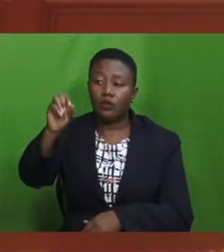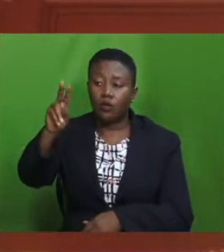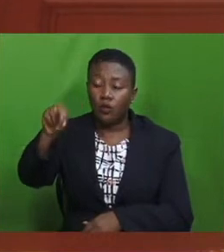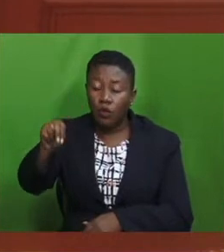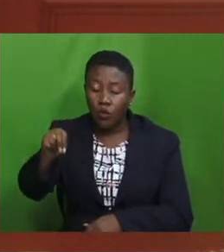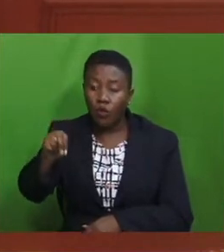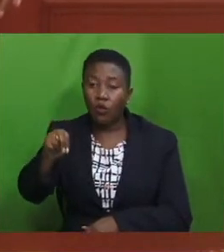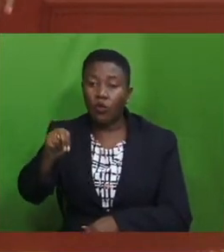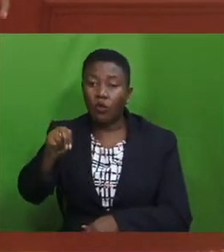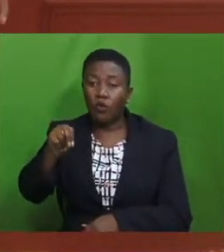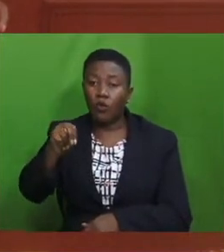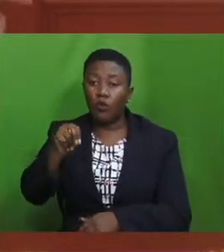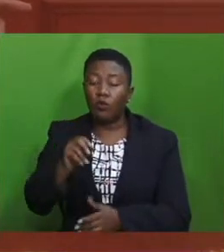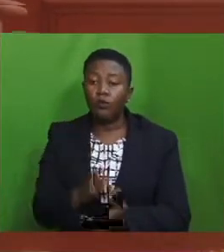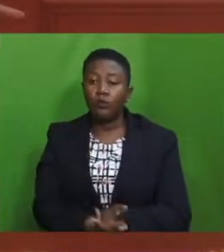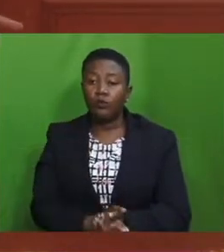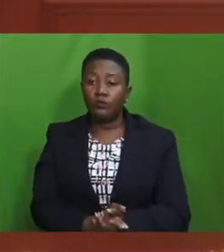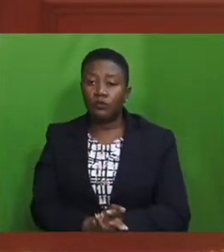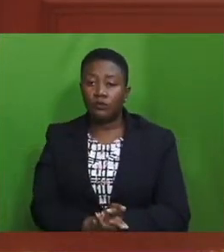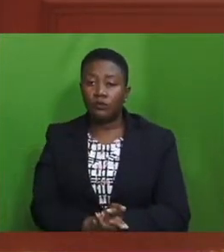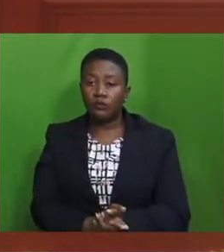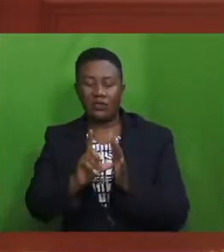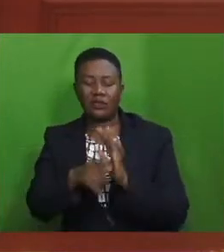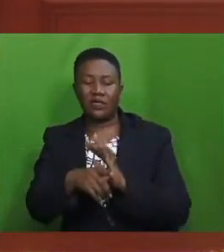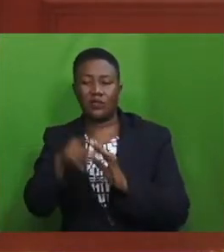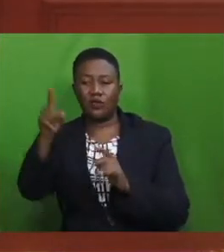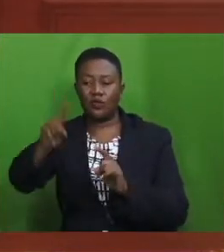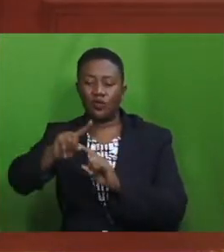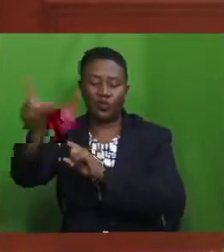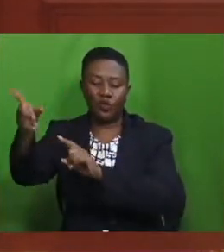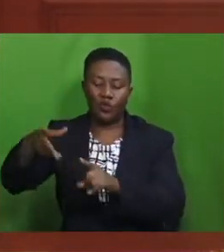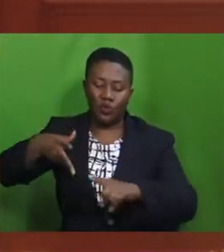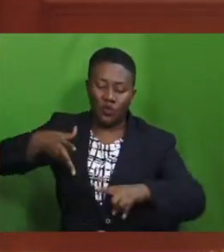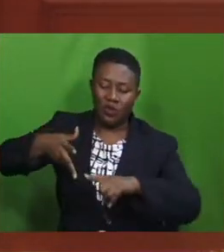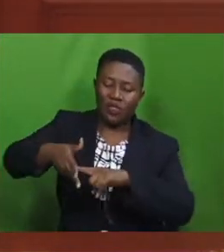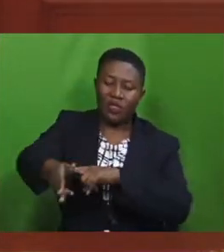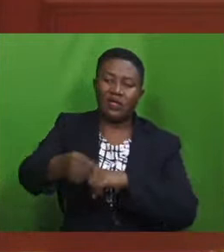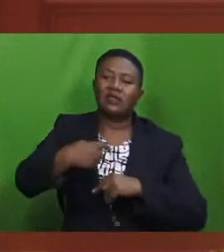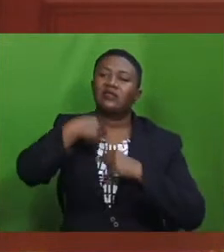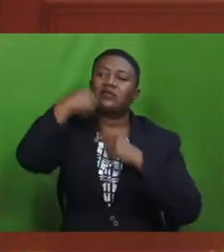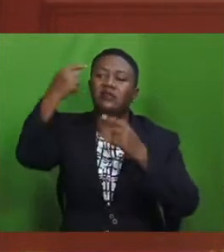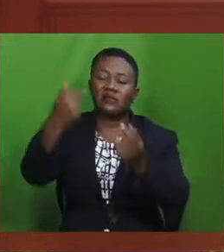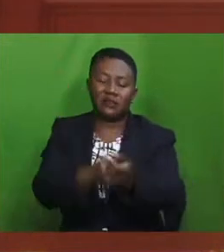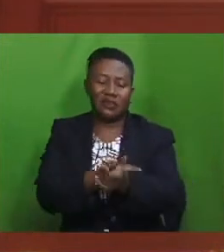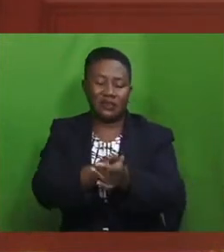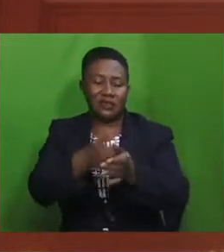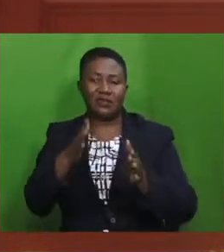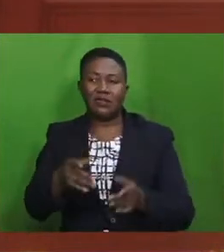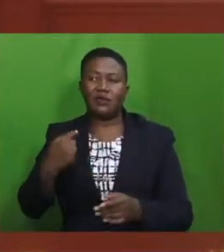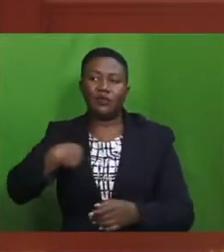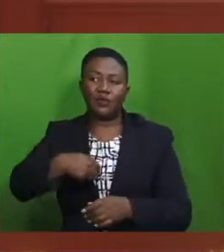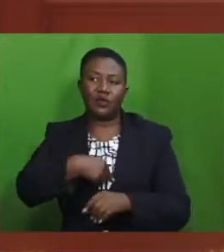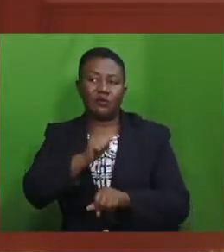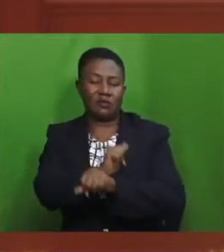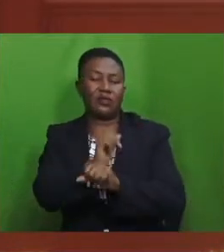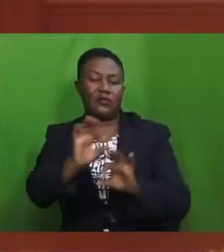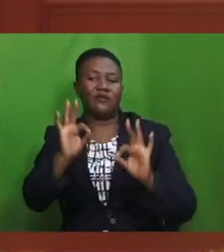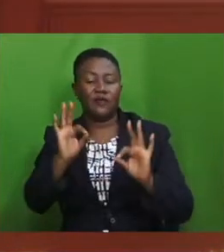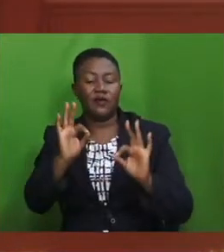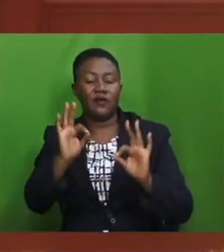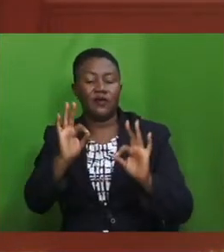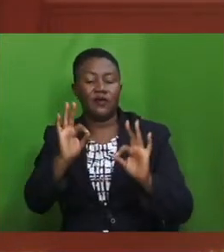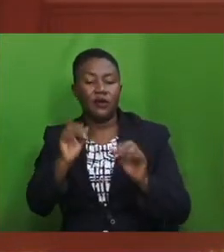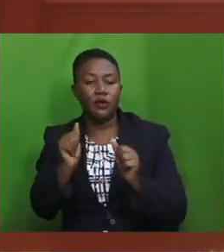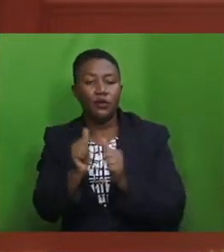constituency, Veta. Then you go and come and tell Ghanaians that you are doing well with this economy. Mr.